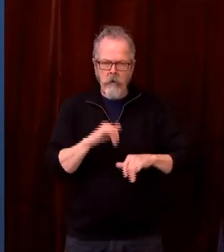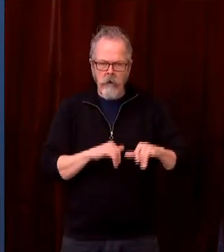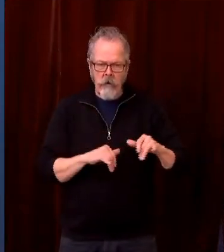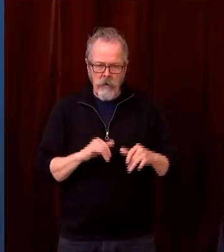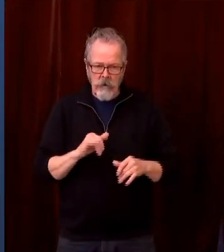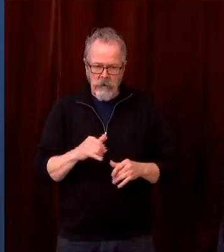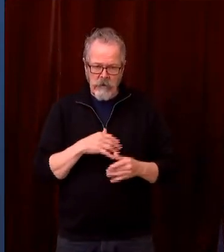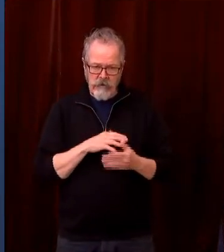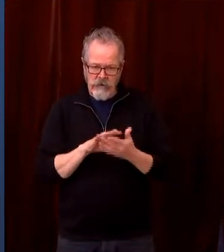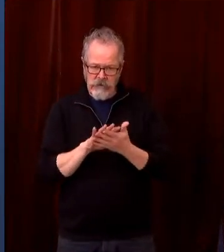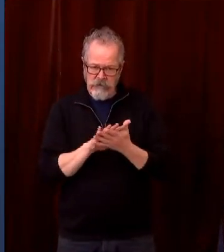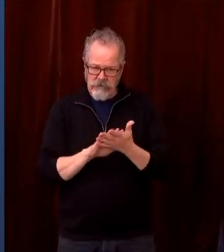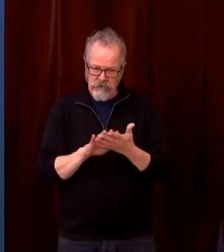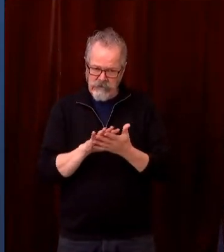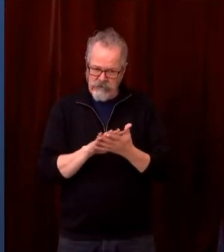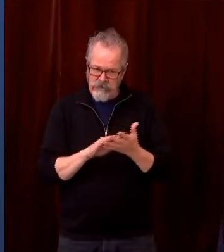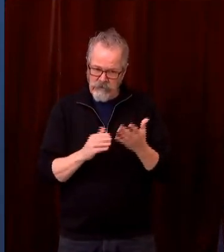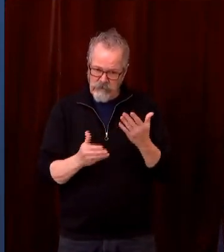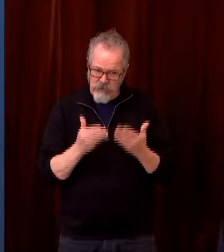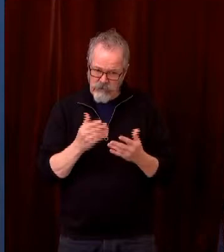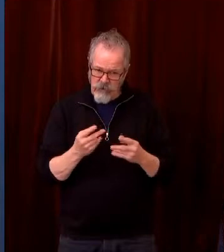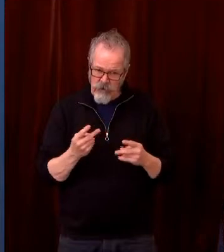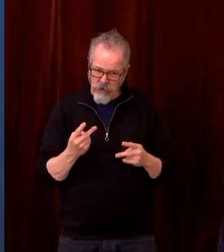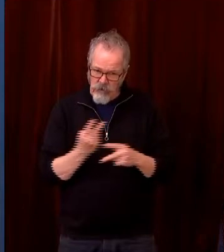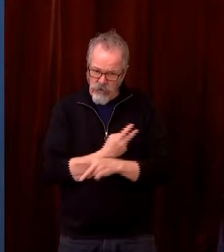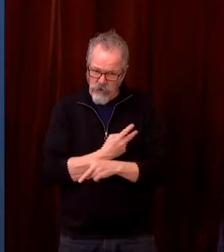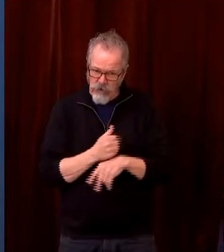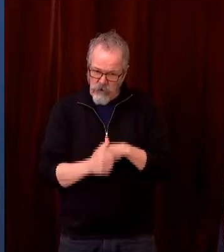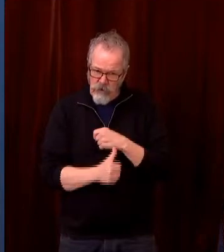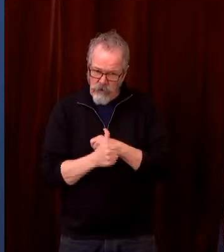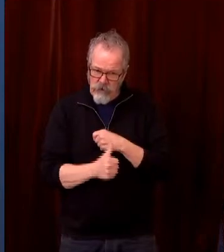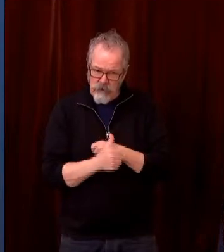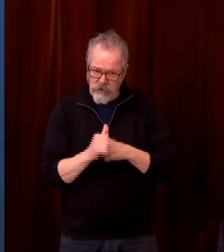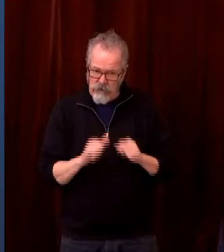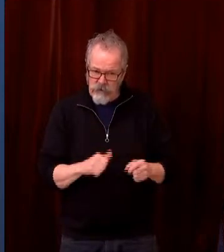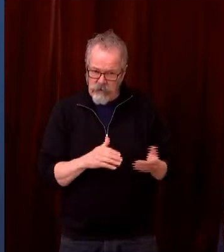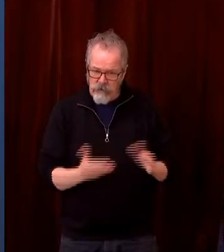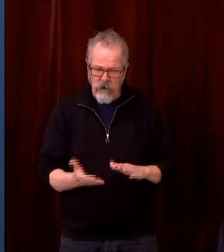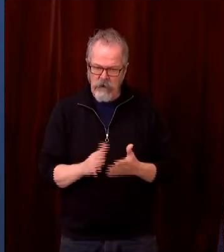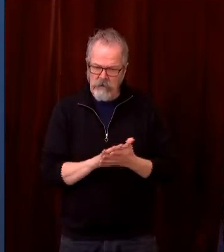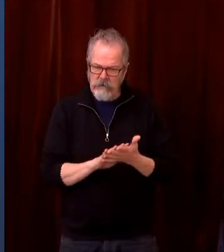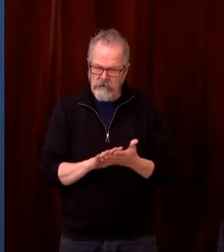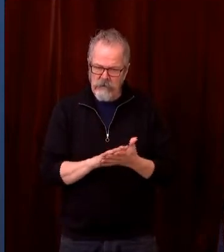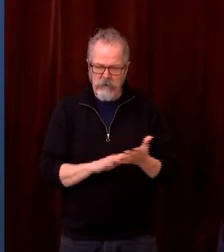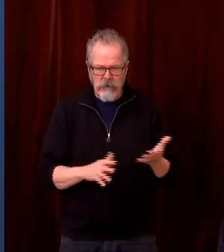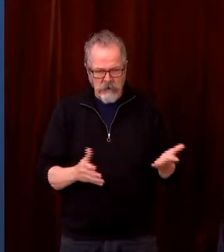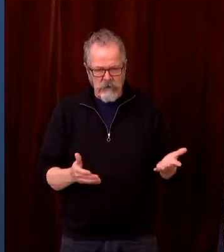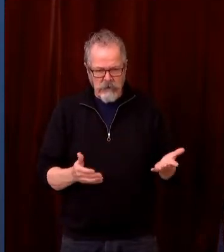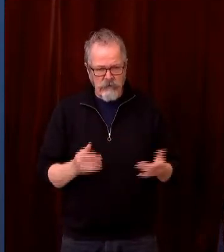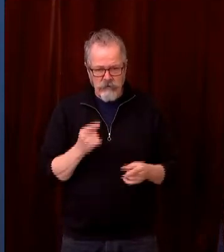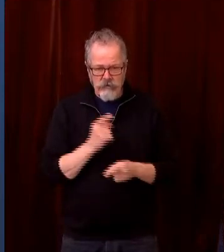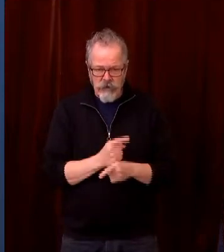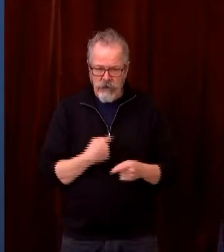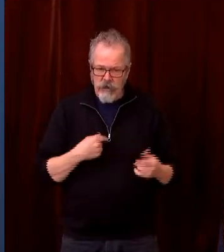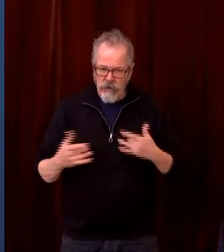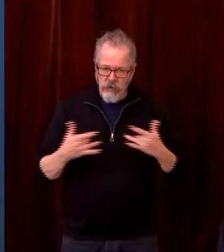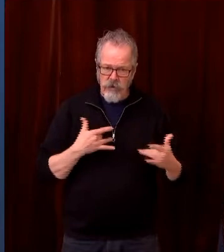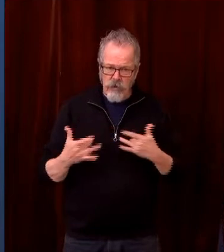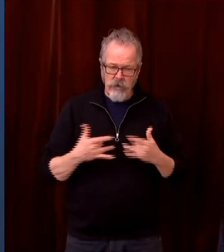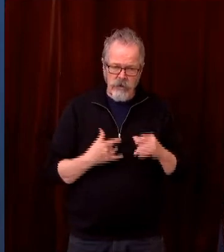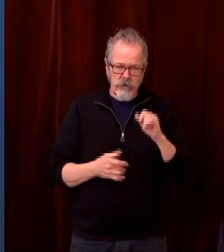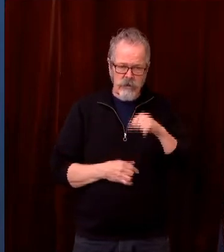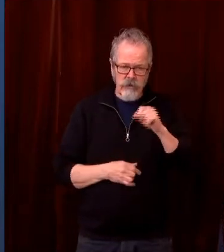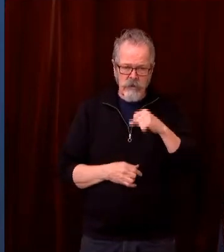concerned. And that is why we're doing two things. Number one, we're going as fast as humanly possible to get more vaccines distributed. And